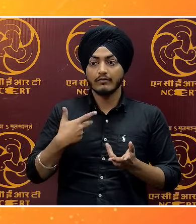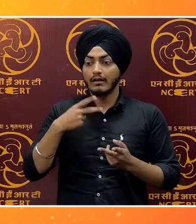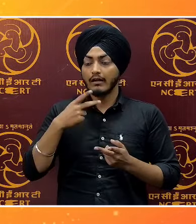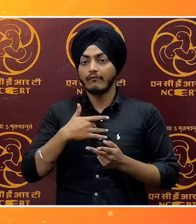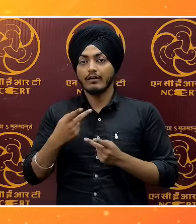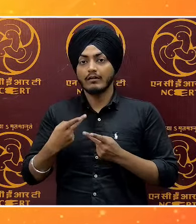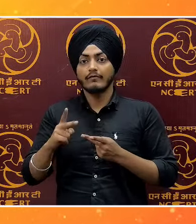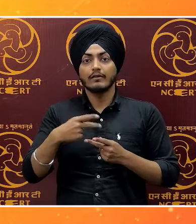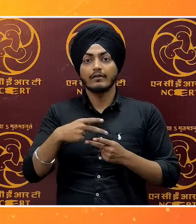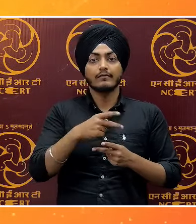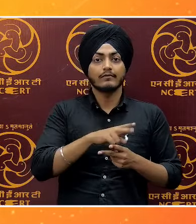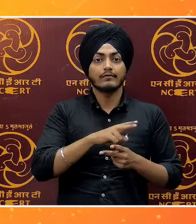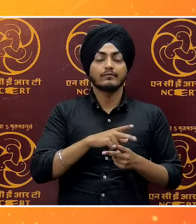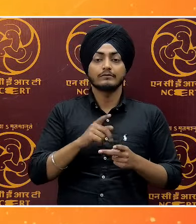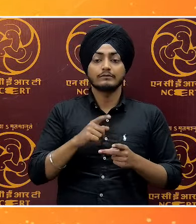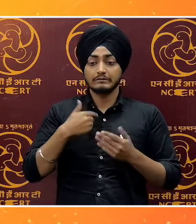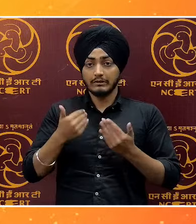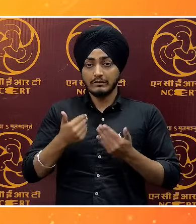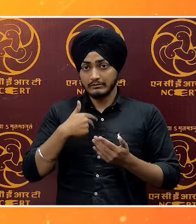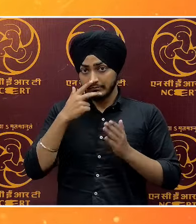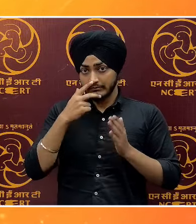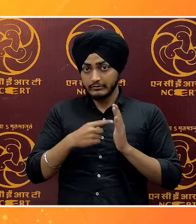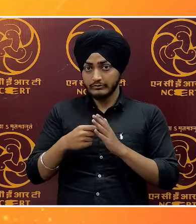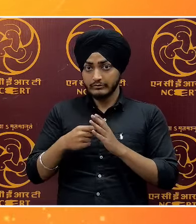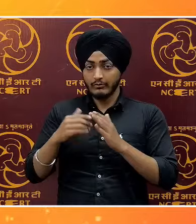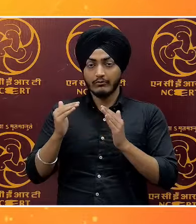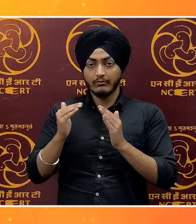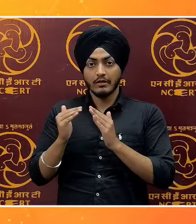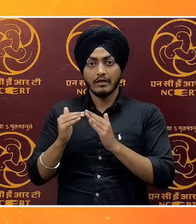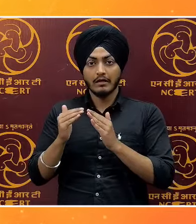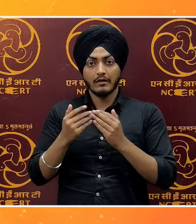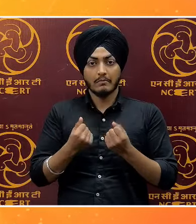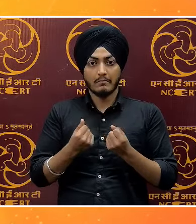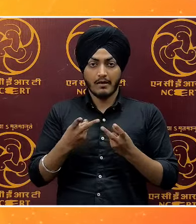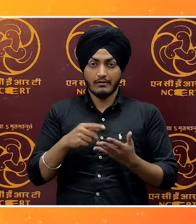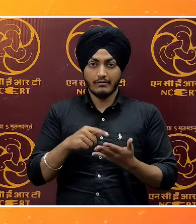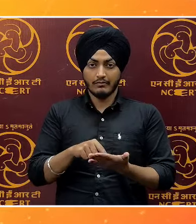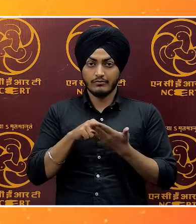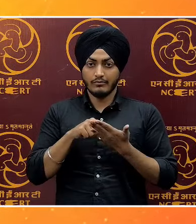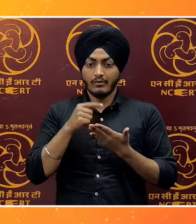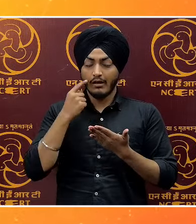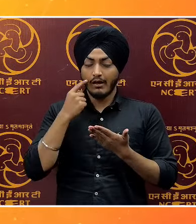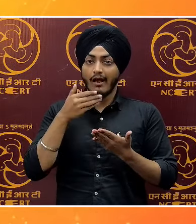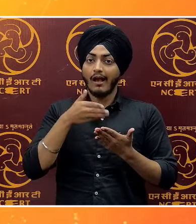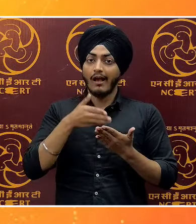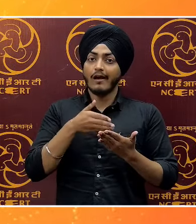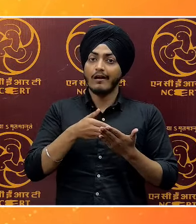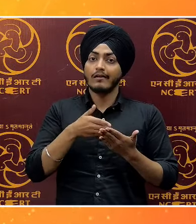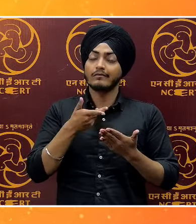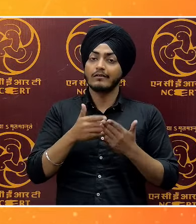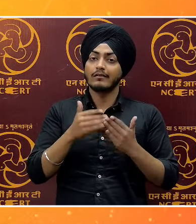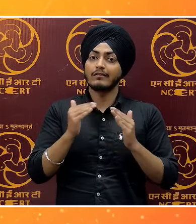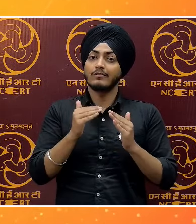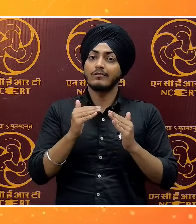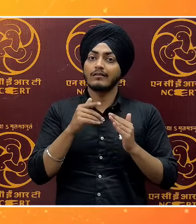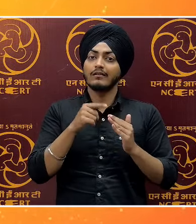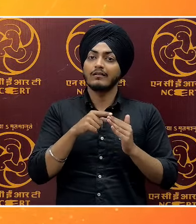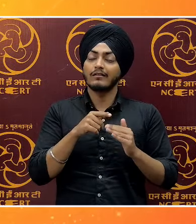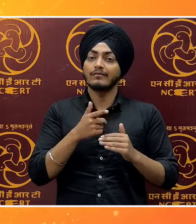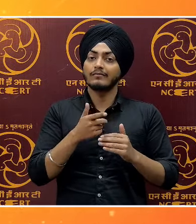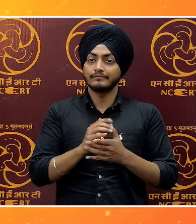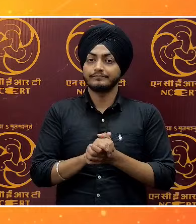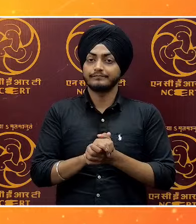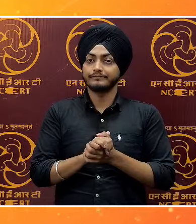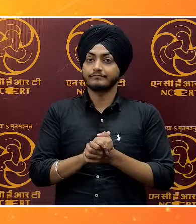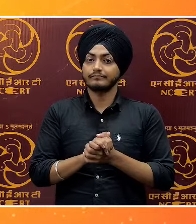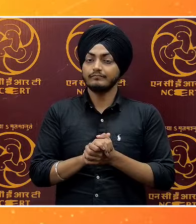Now, ma'am, you have shown us so many houses in this miniature town, but what if I want to see only one house in an inclusive classroom setting? Yeah, sure.